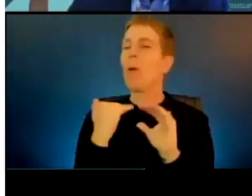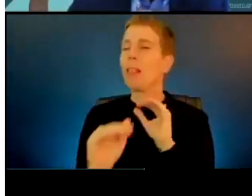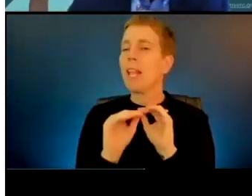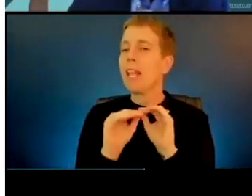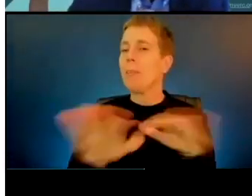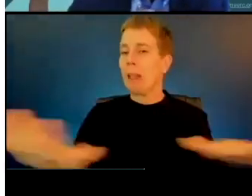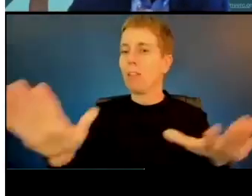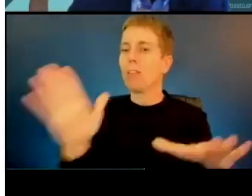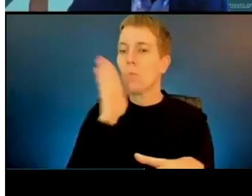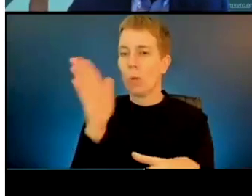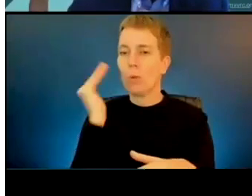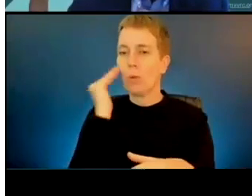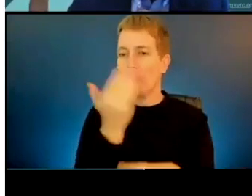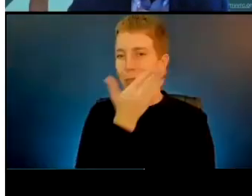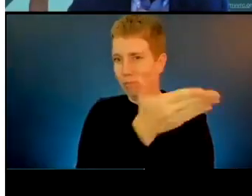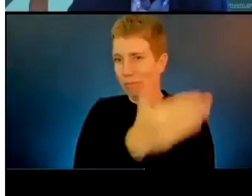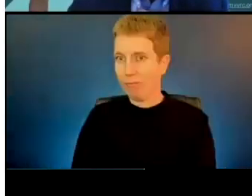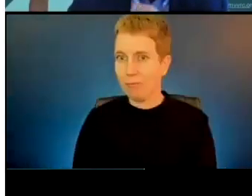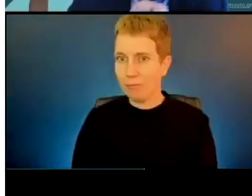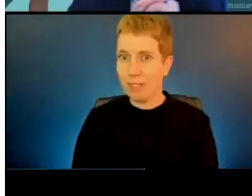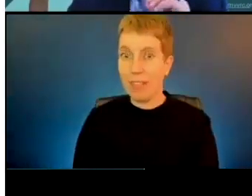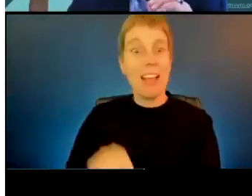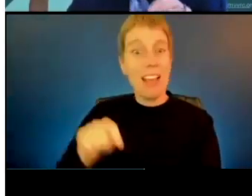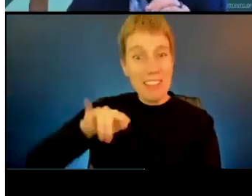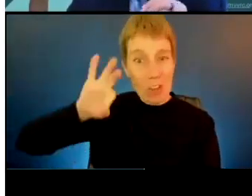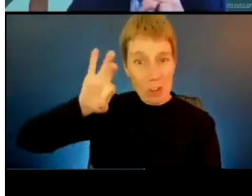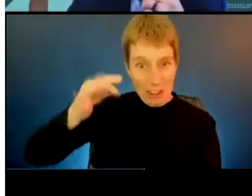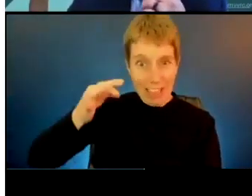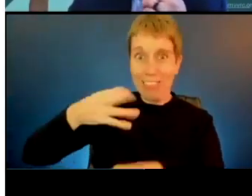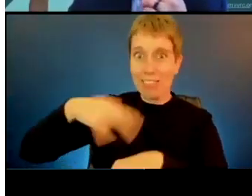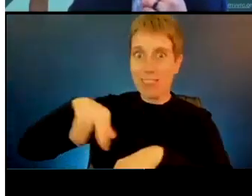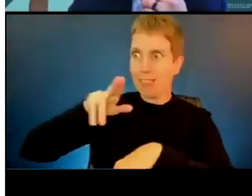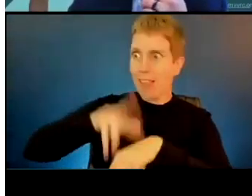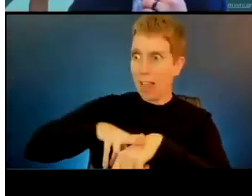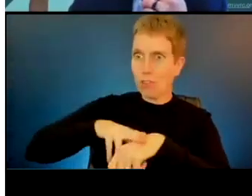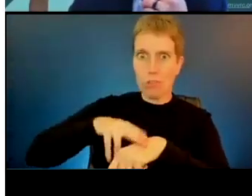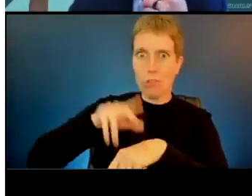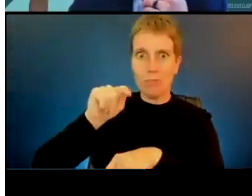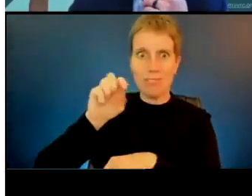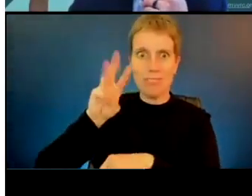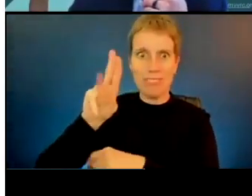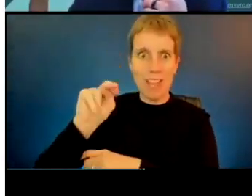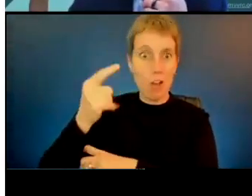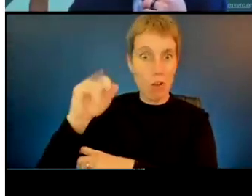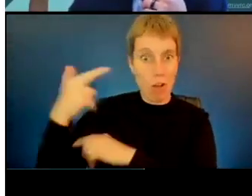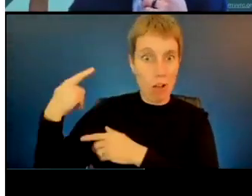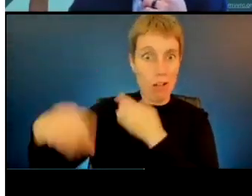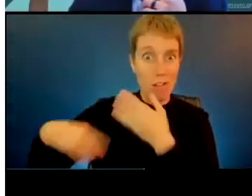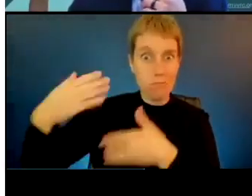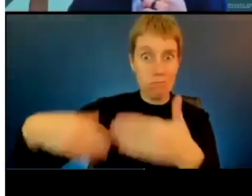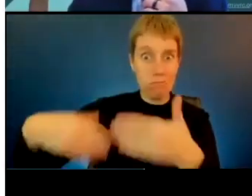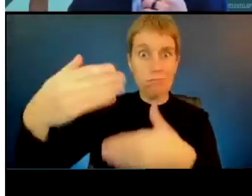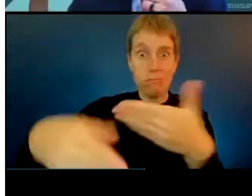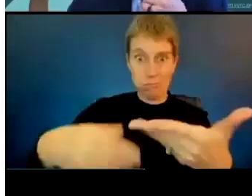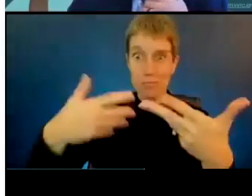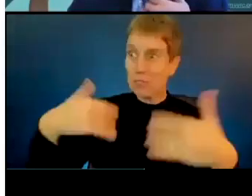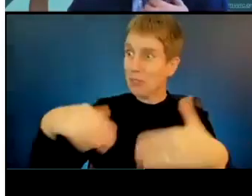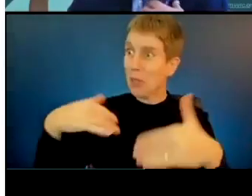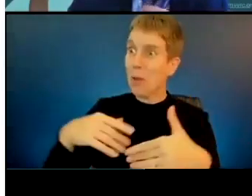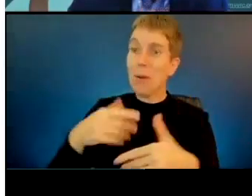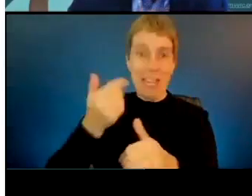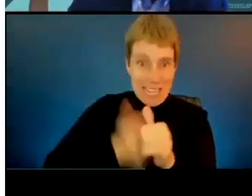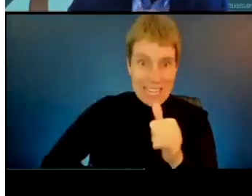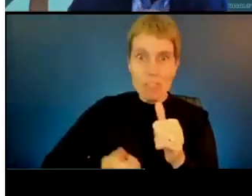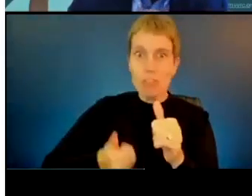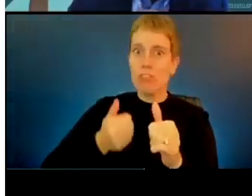Town Hall, and each presentation has improved because of the valuable input that we receive from attendees just like you. So the National Mass